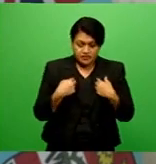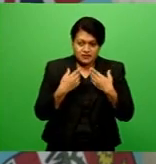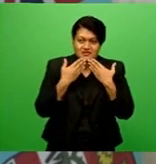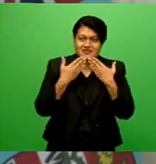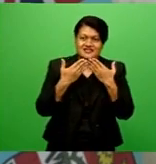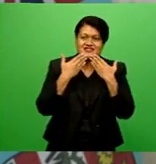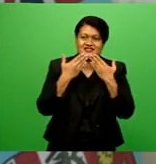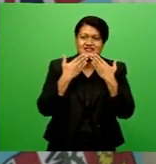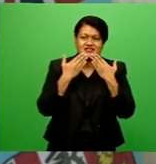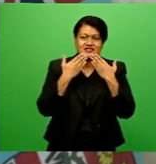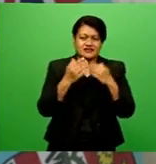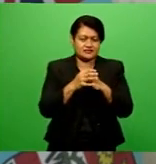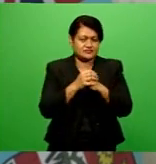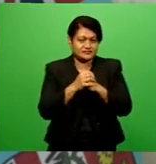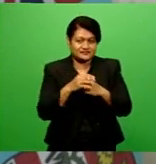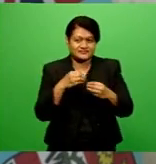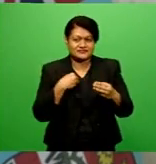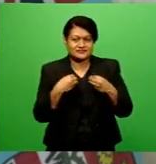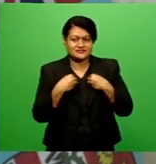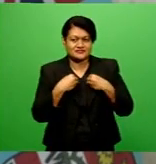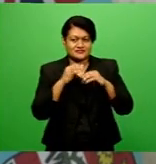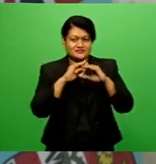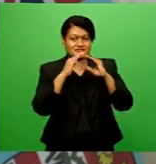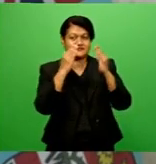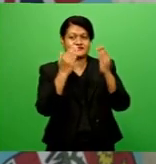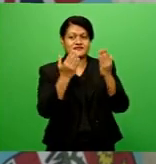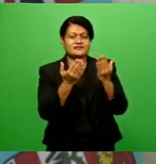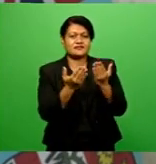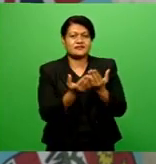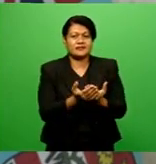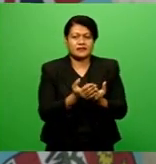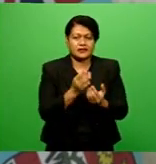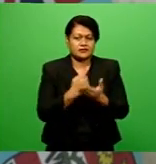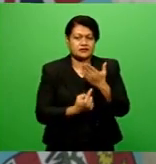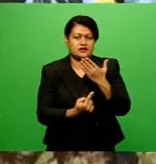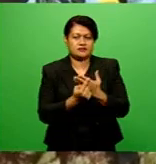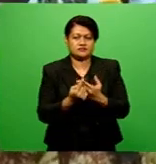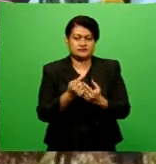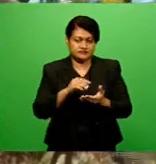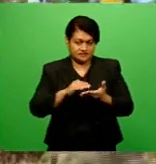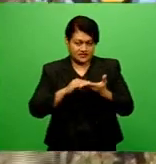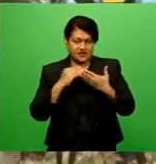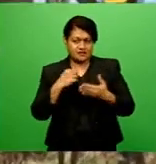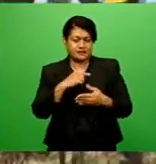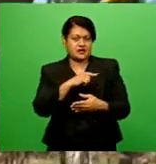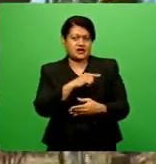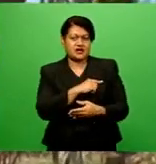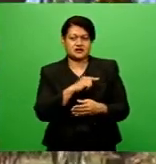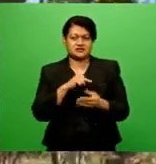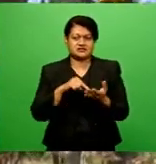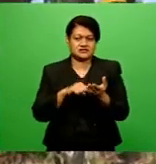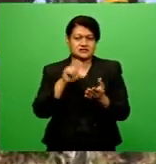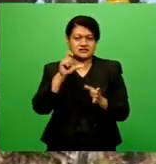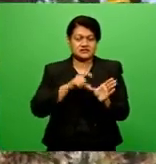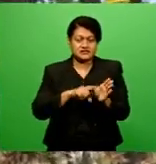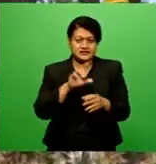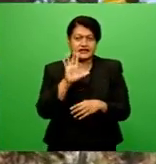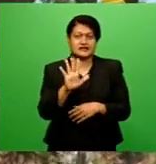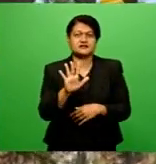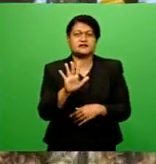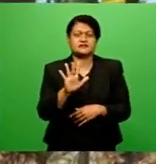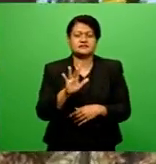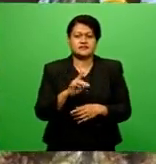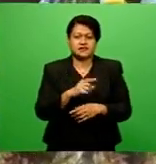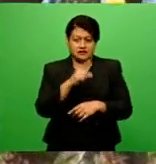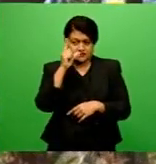Fiji around the world who have come to our aid in the wake of Tropical Cyclone Yasa. The President says all Fijians must support each